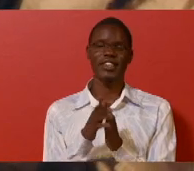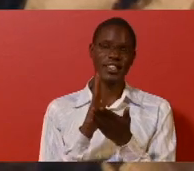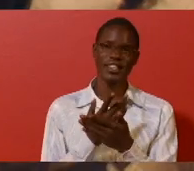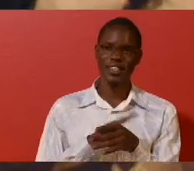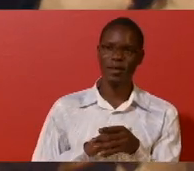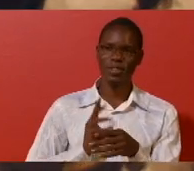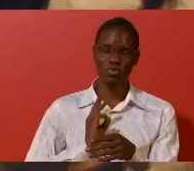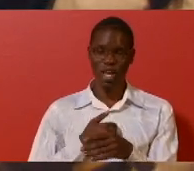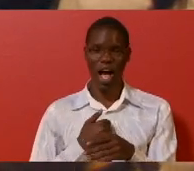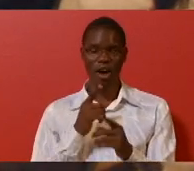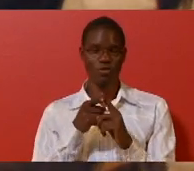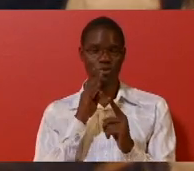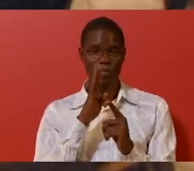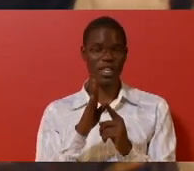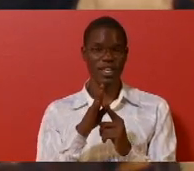sometimes you have to get creative.